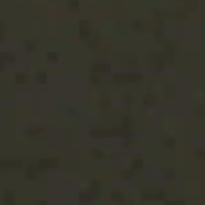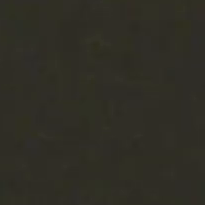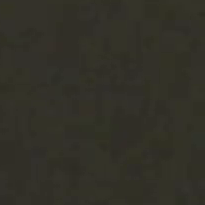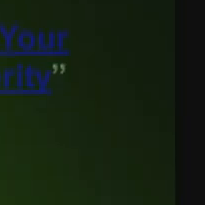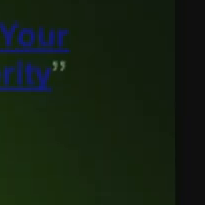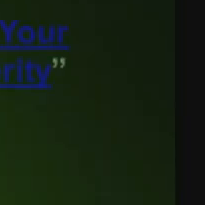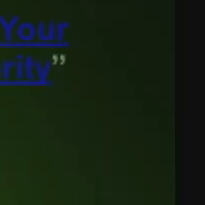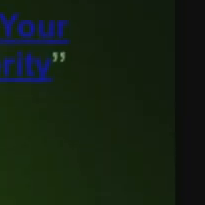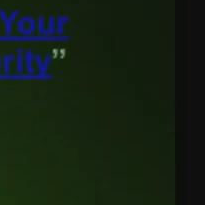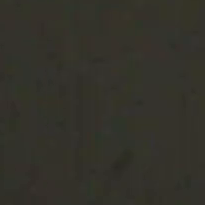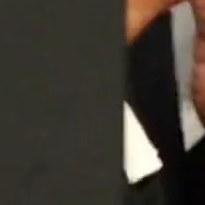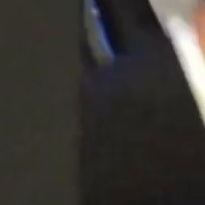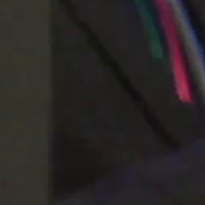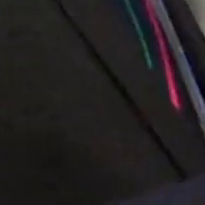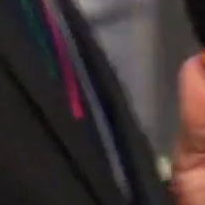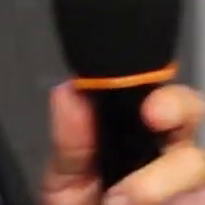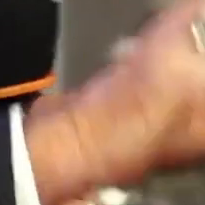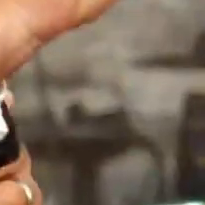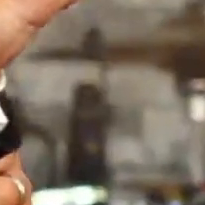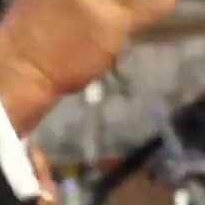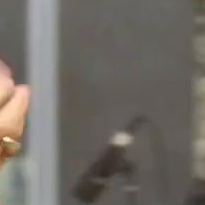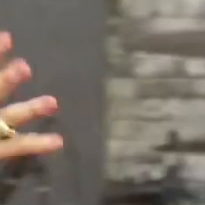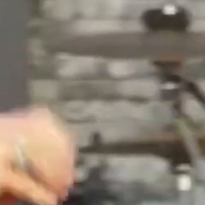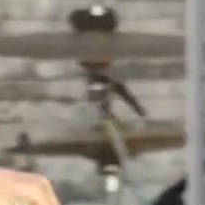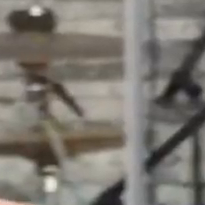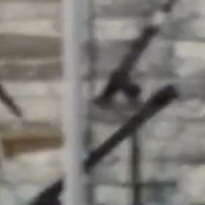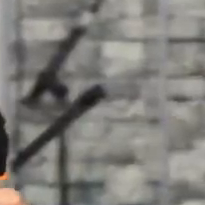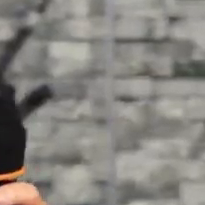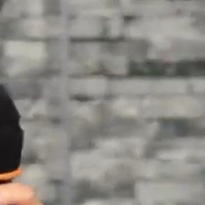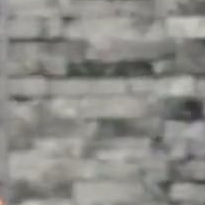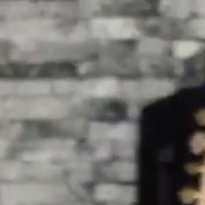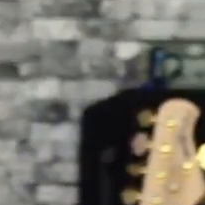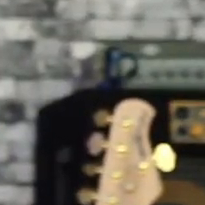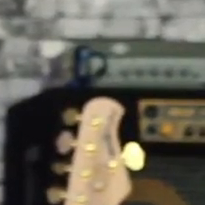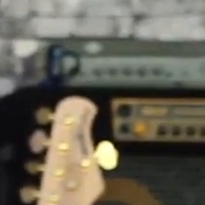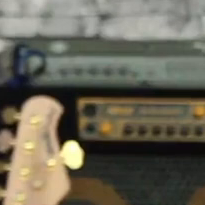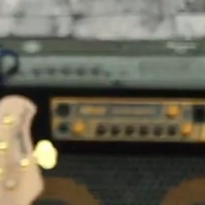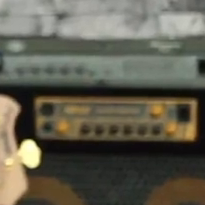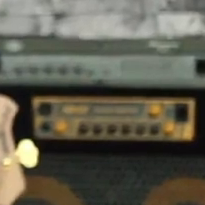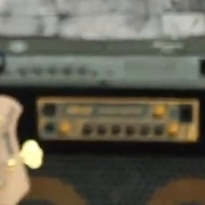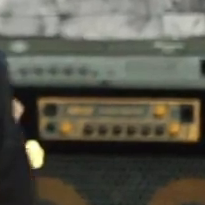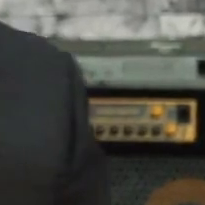And what I wanted you to notice is the time lapse.